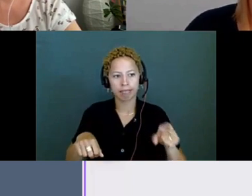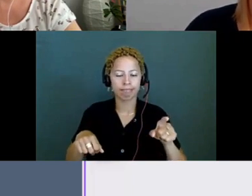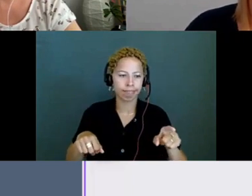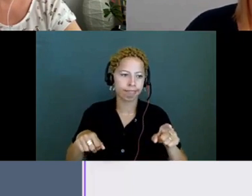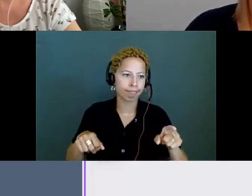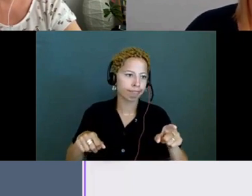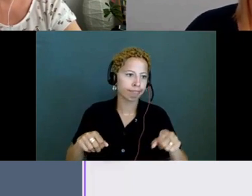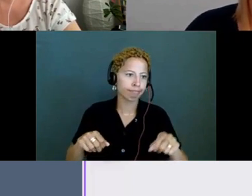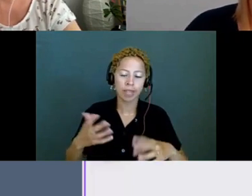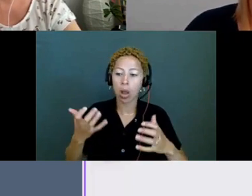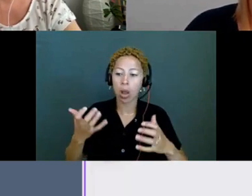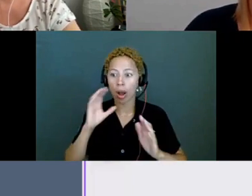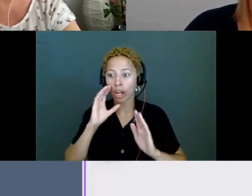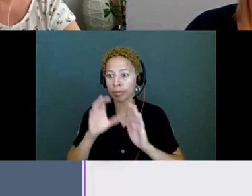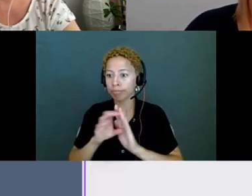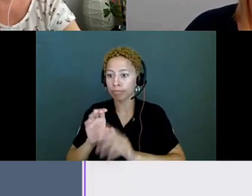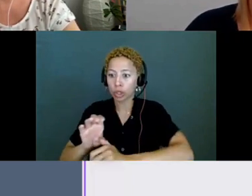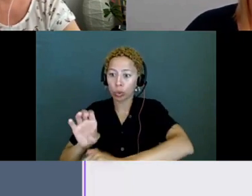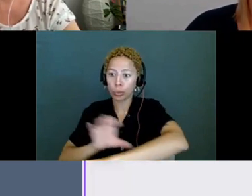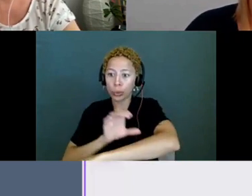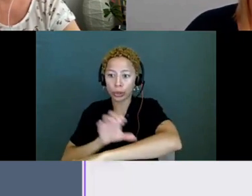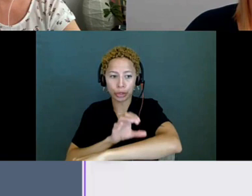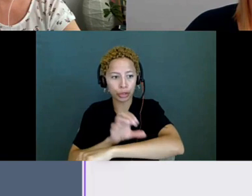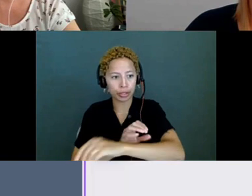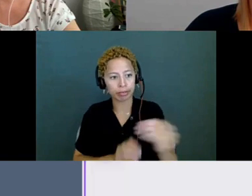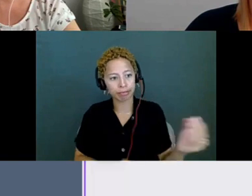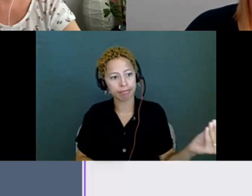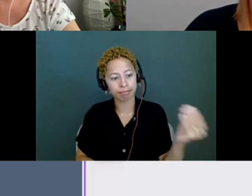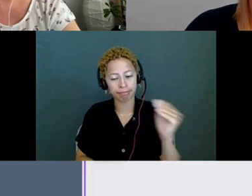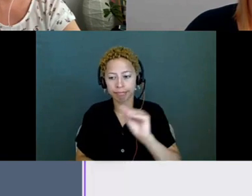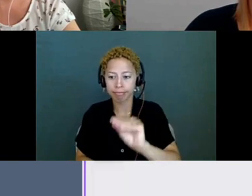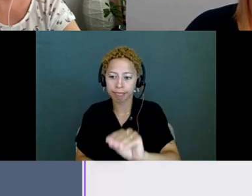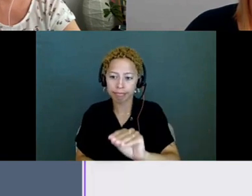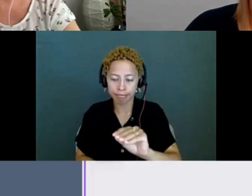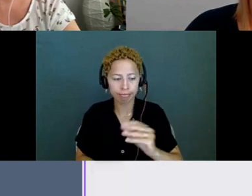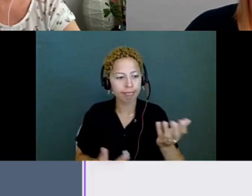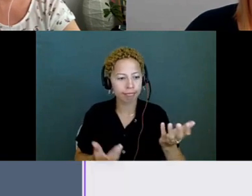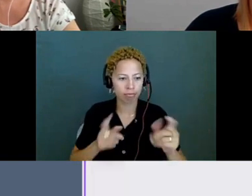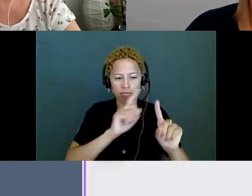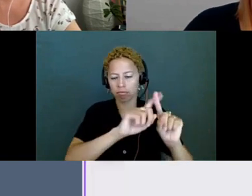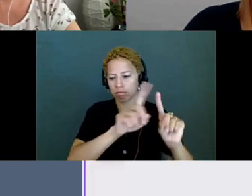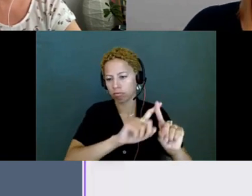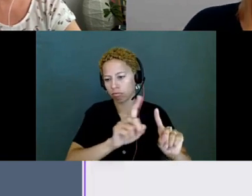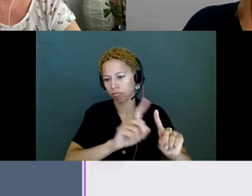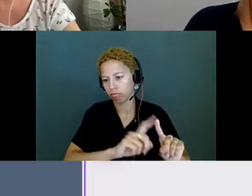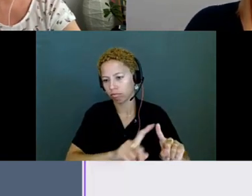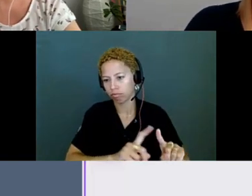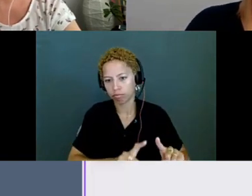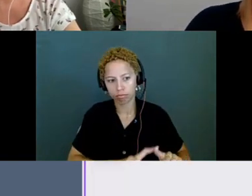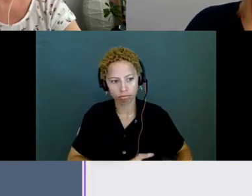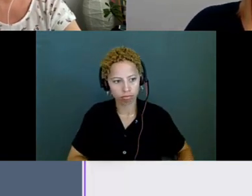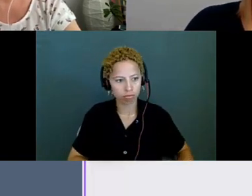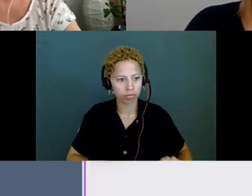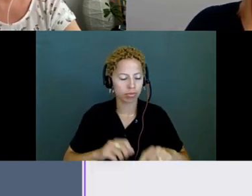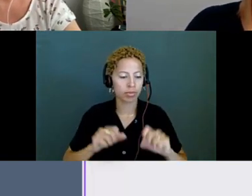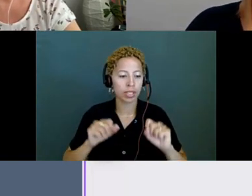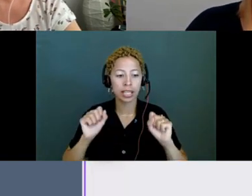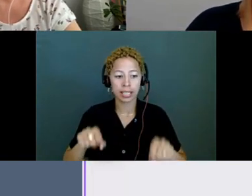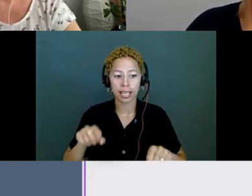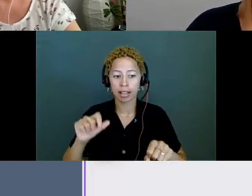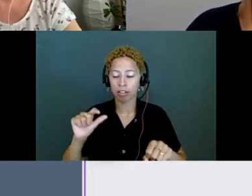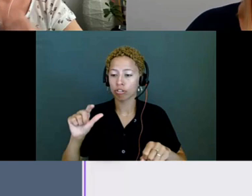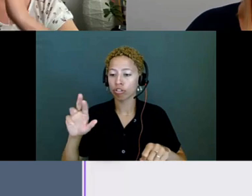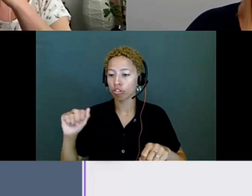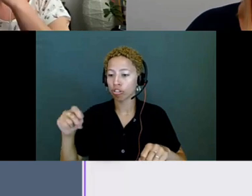of a computer. Somebody was asking about the computer. There are all kinds of, and I can do it in either graphics